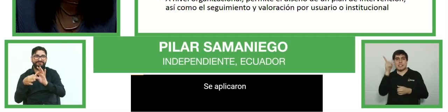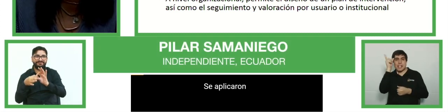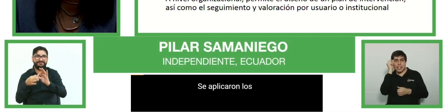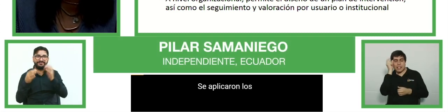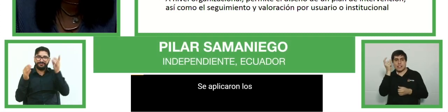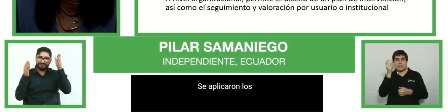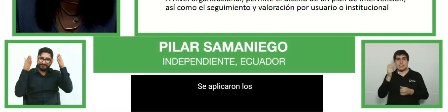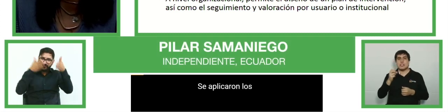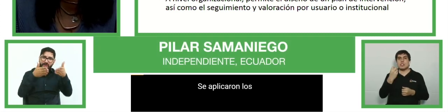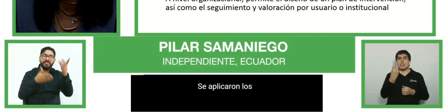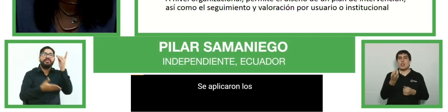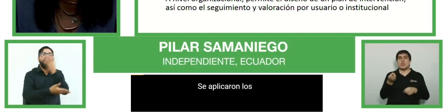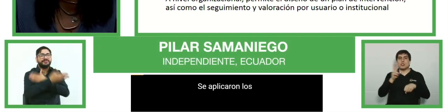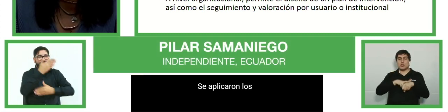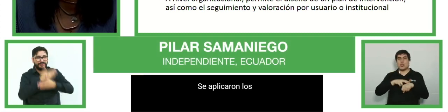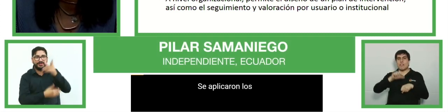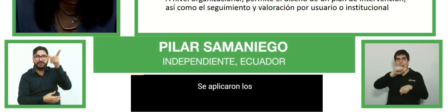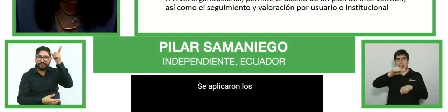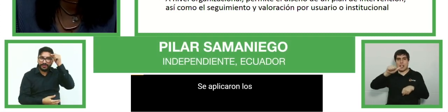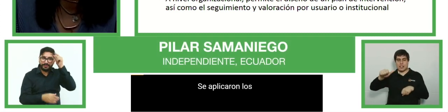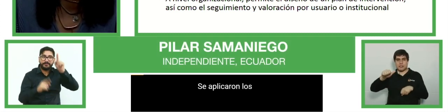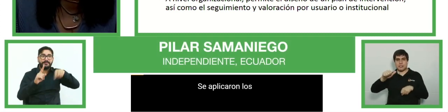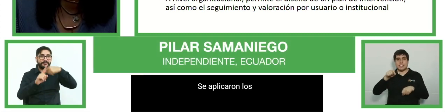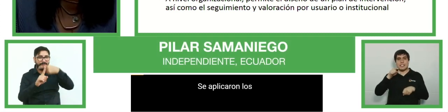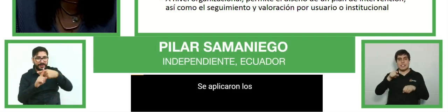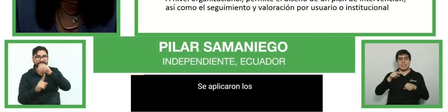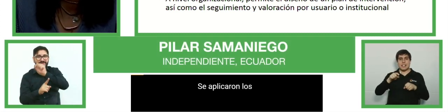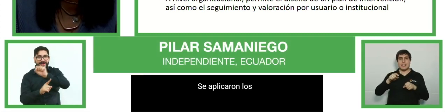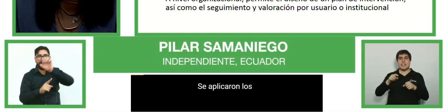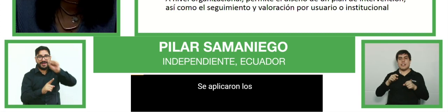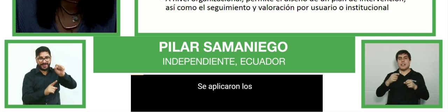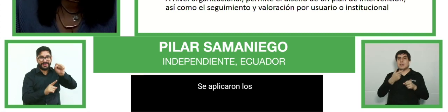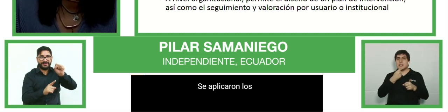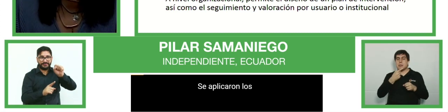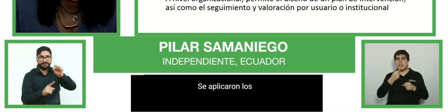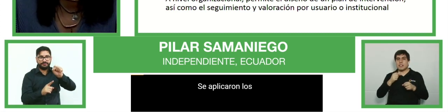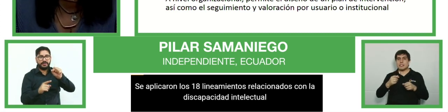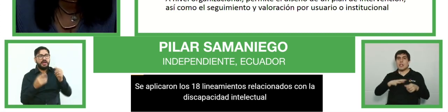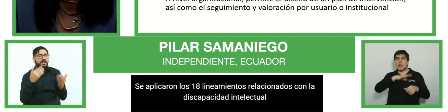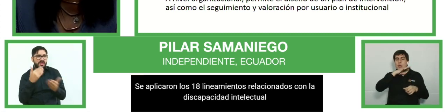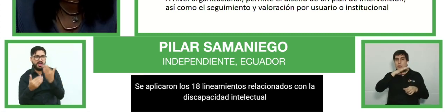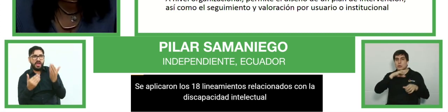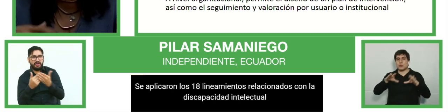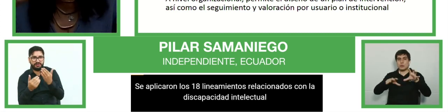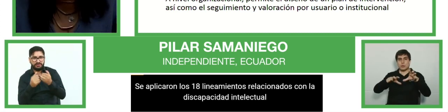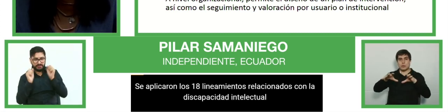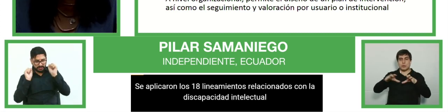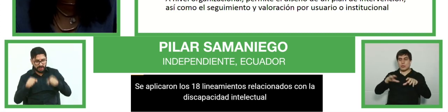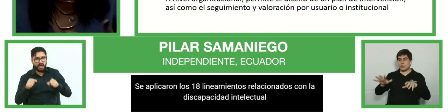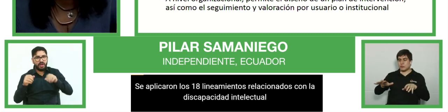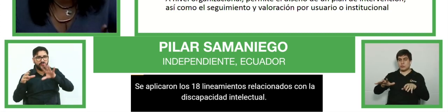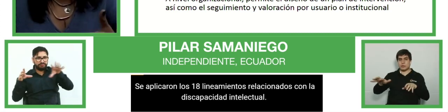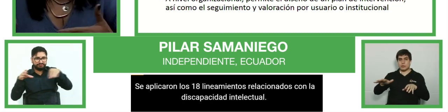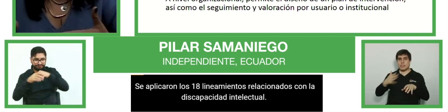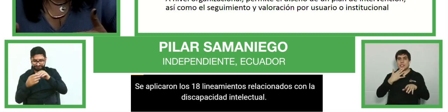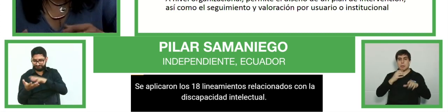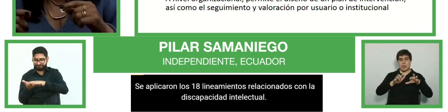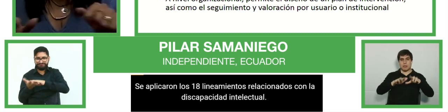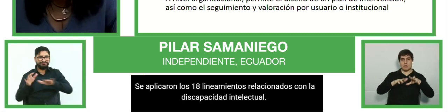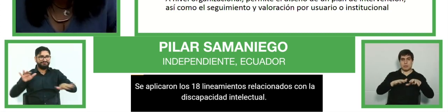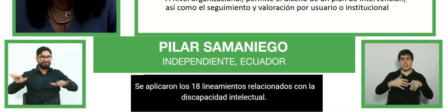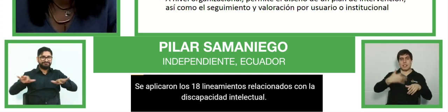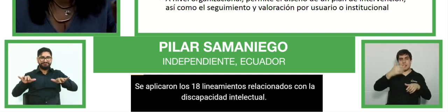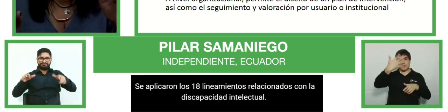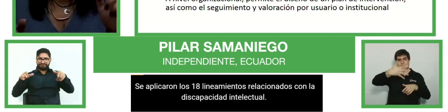intellectual disabilities, were integrated, and different digital ramps were integrated for